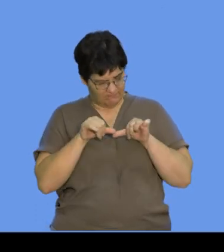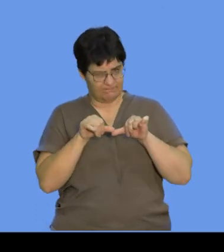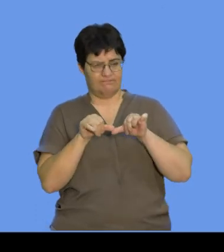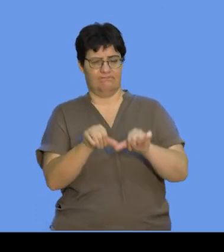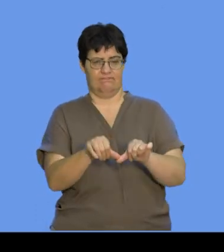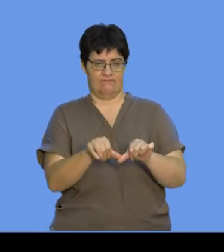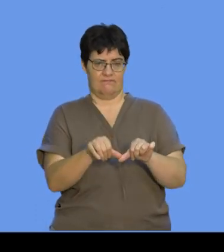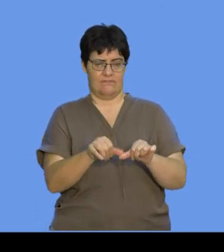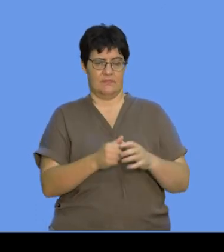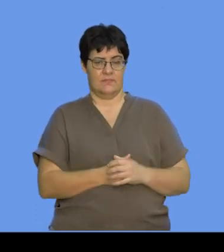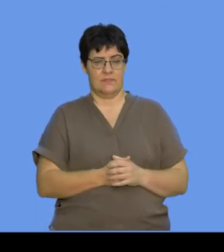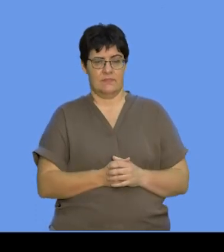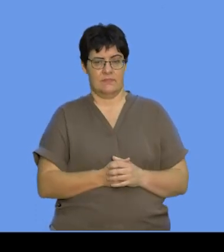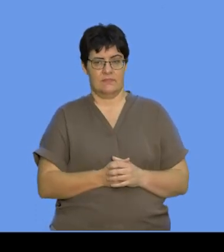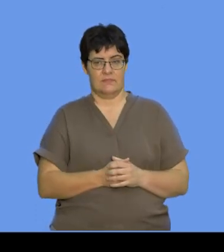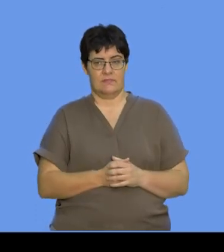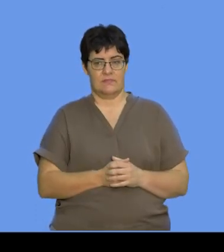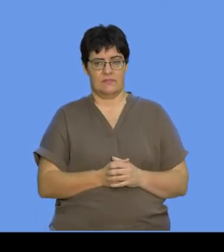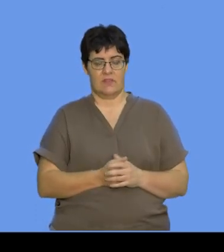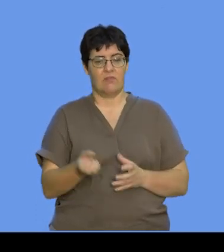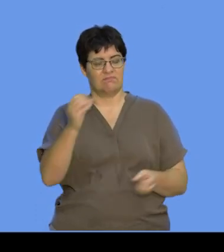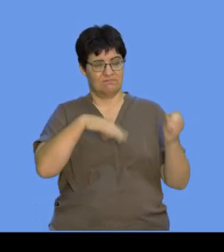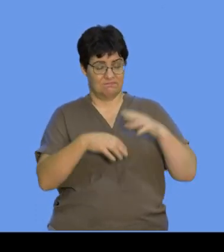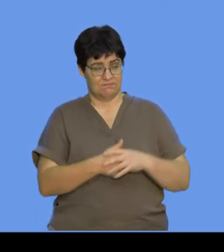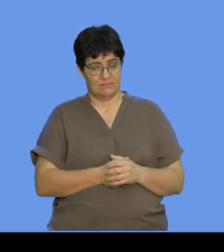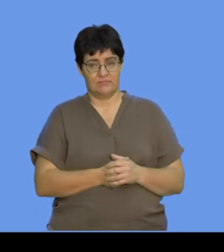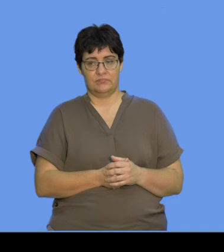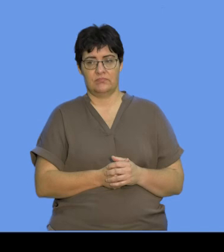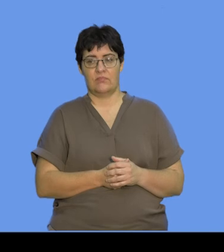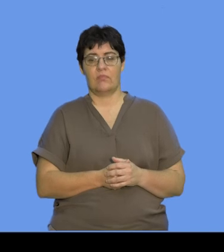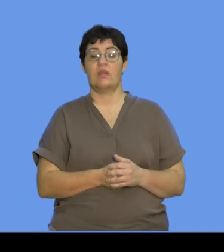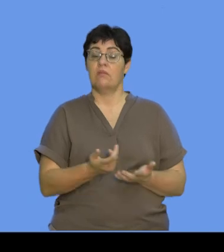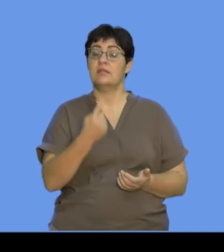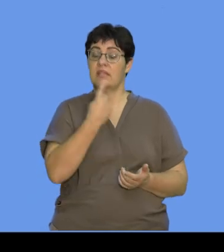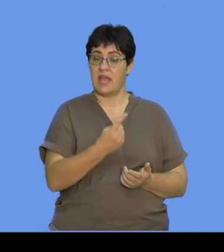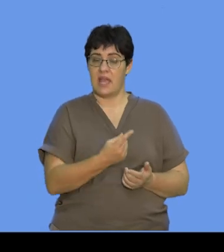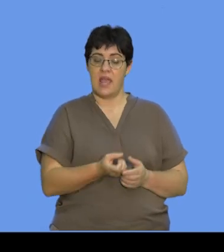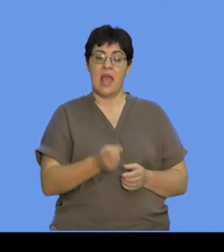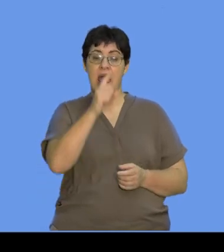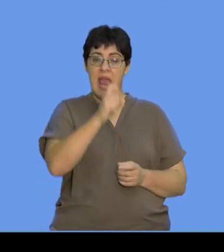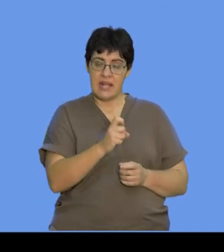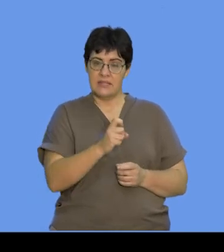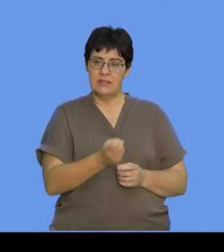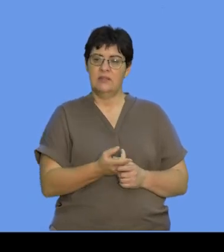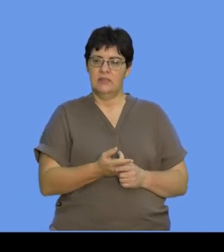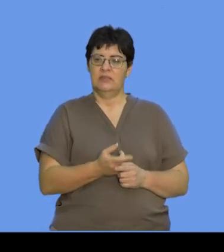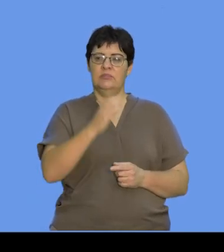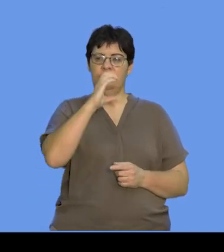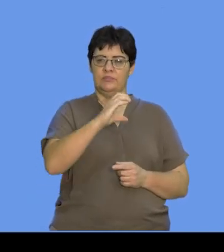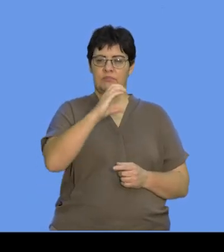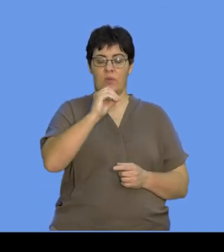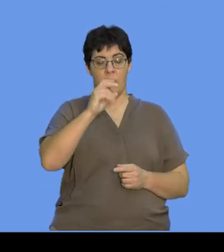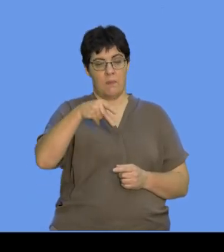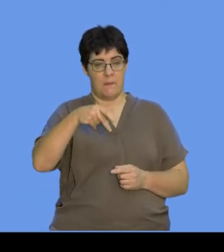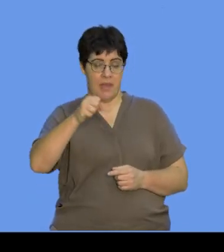of the composition, right? And then again, we are told that substance X is copper chloride, okay? It's